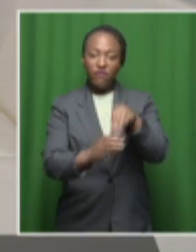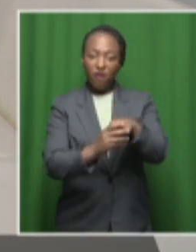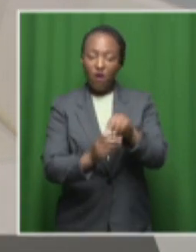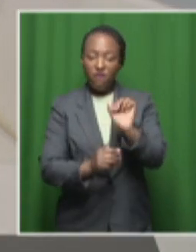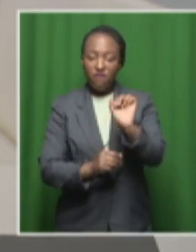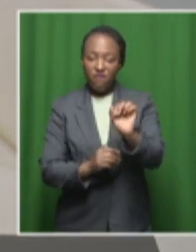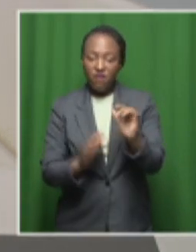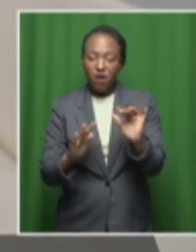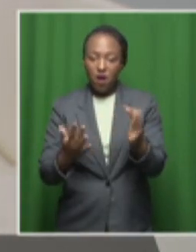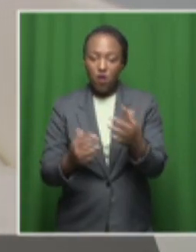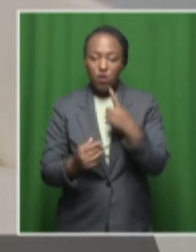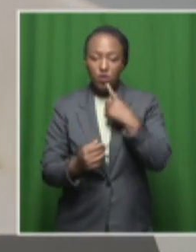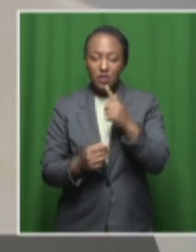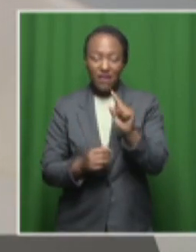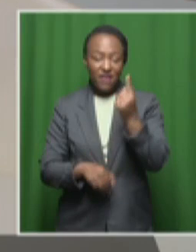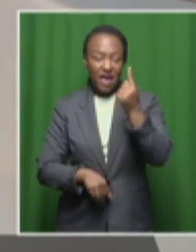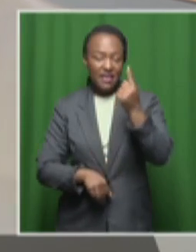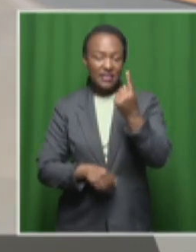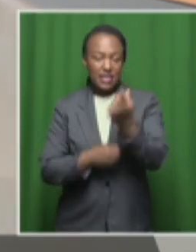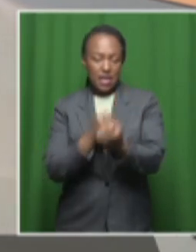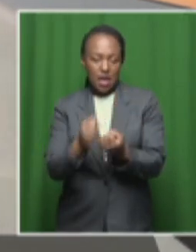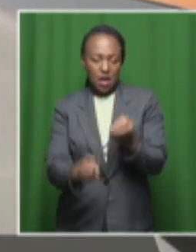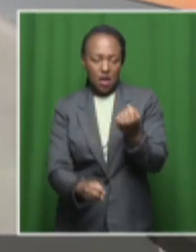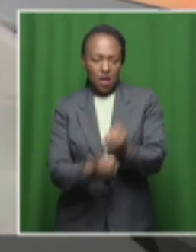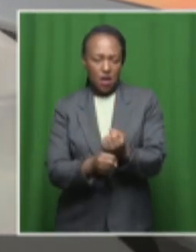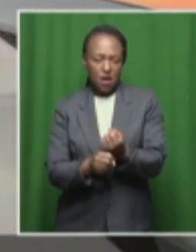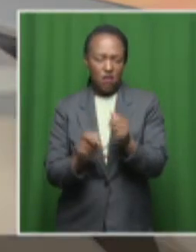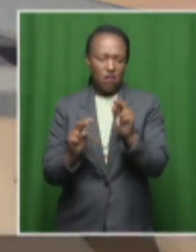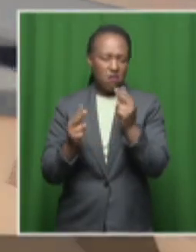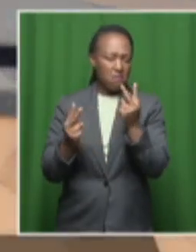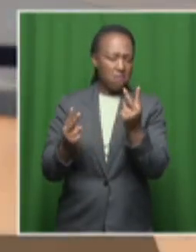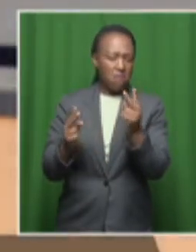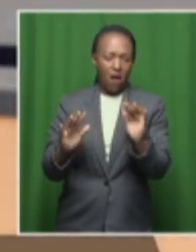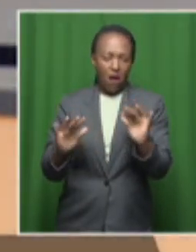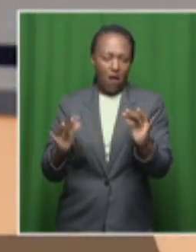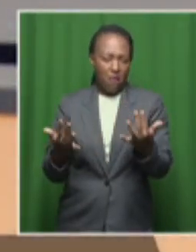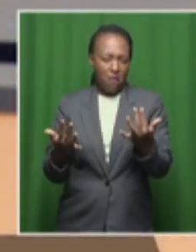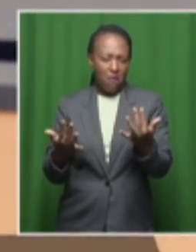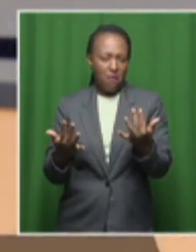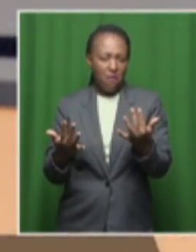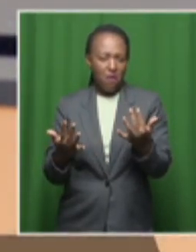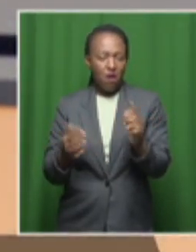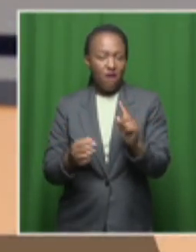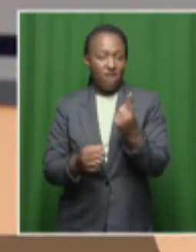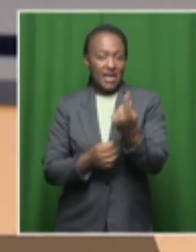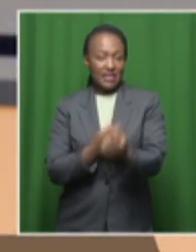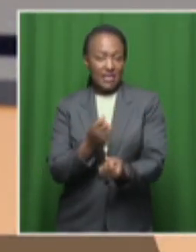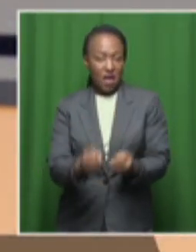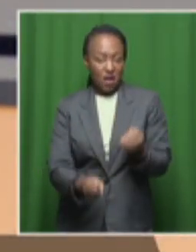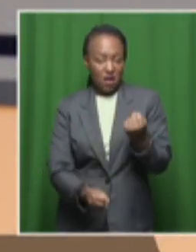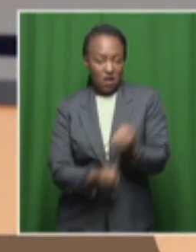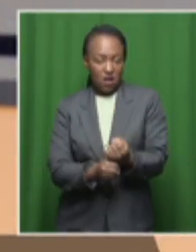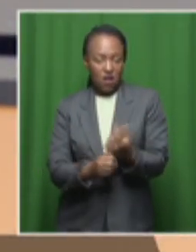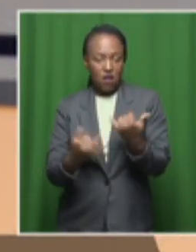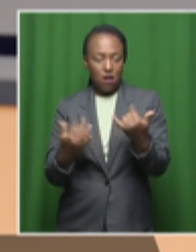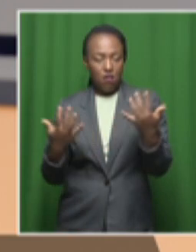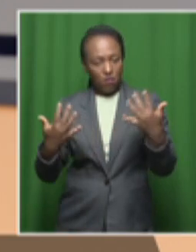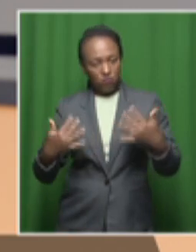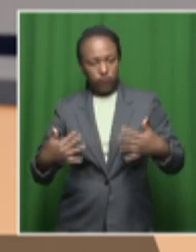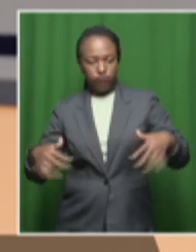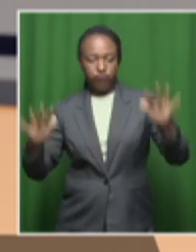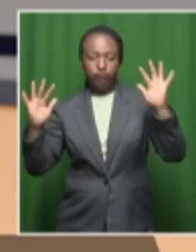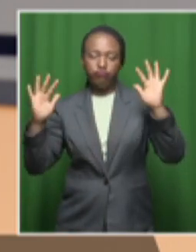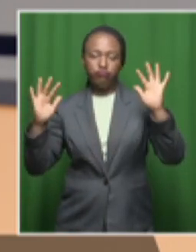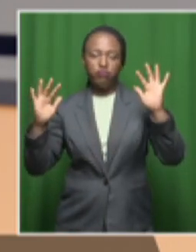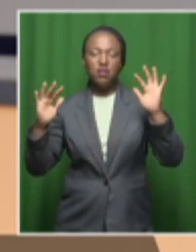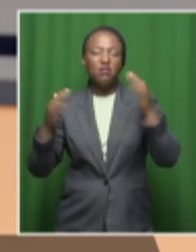say this is your first year. What does that look like? Is it just, let's have this first year, which we've just done now, and then we look back